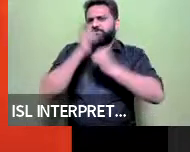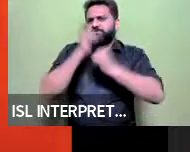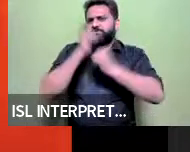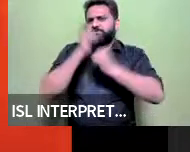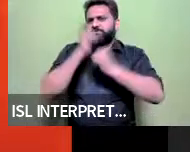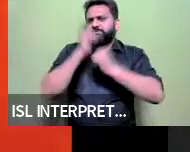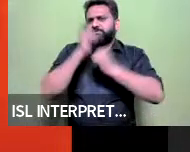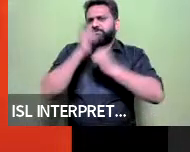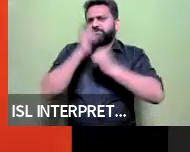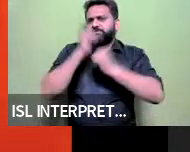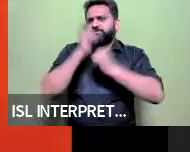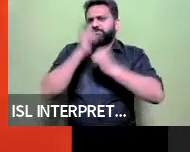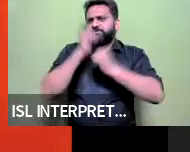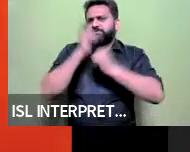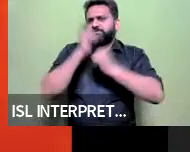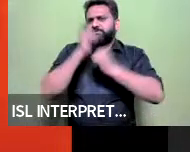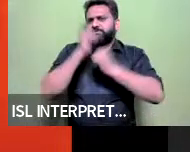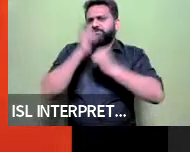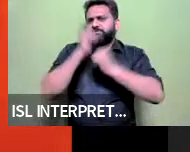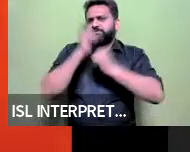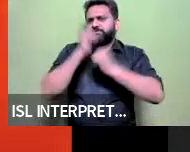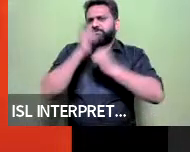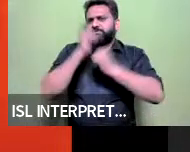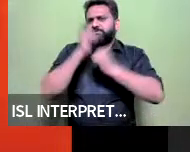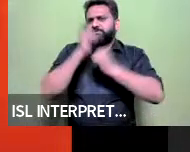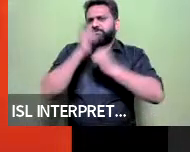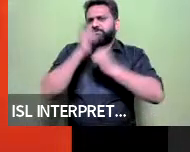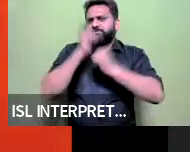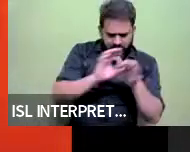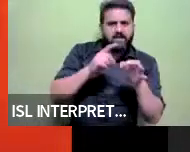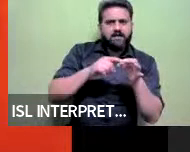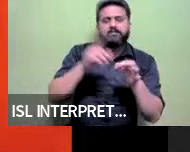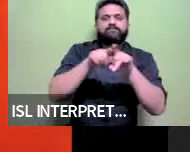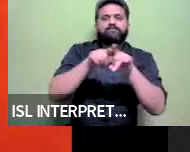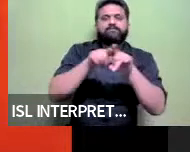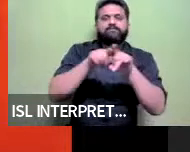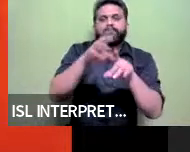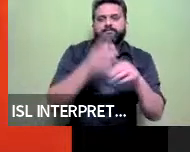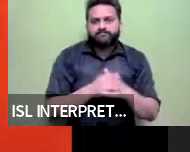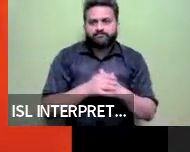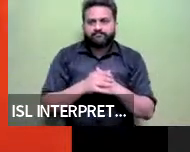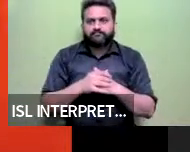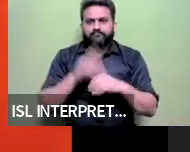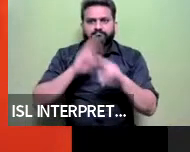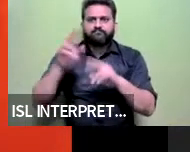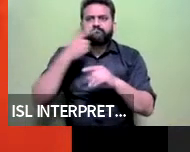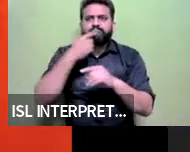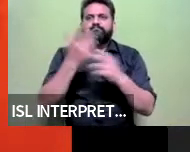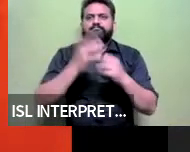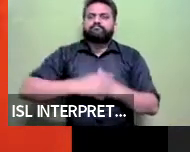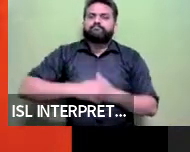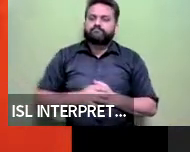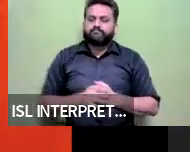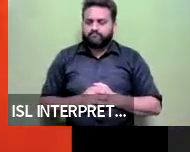connect the argument given by the claimant. For example, if it says,